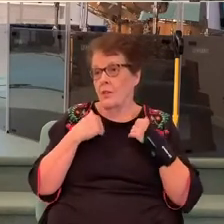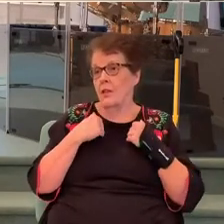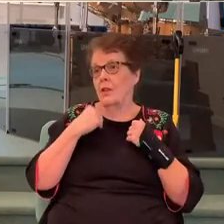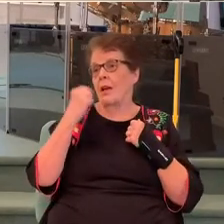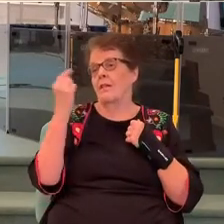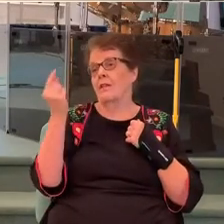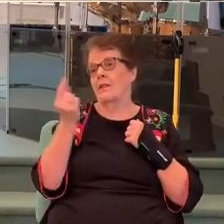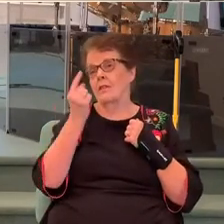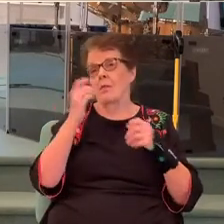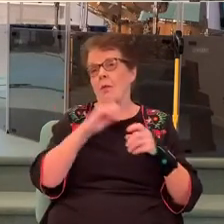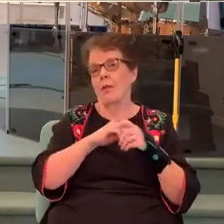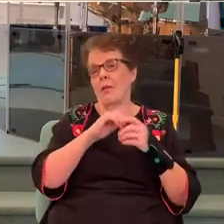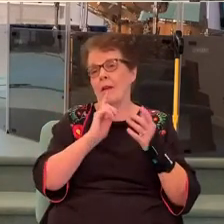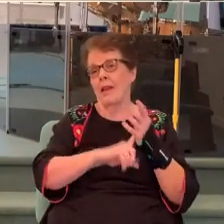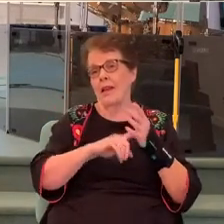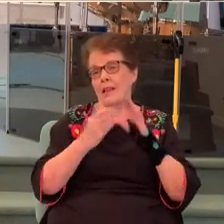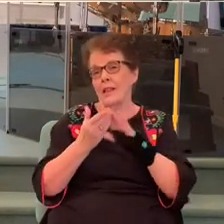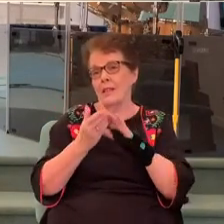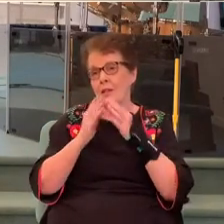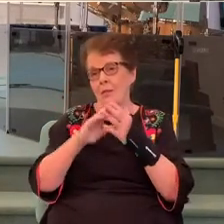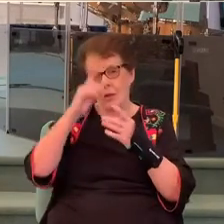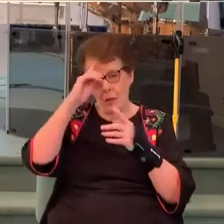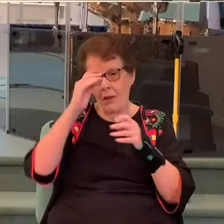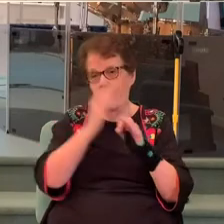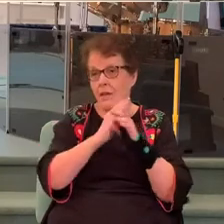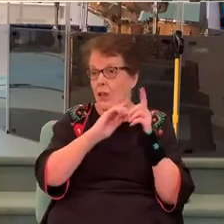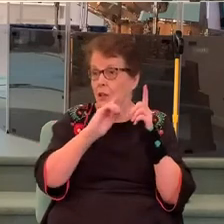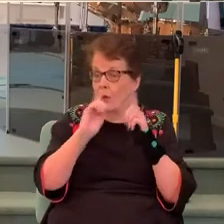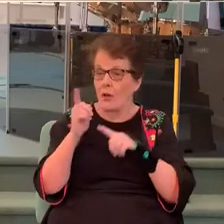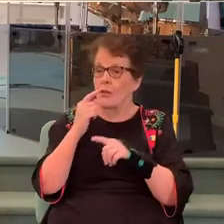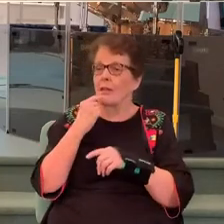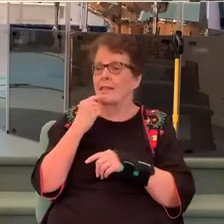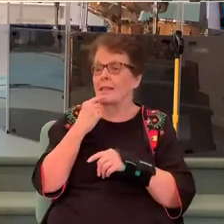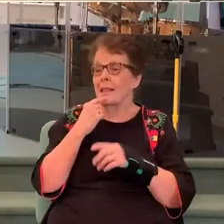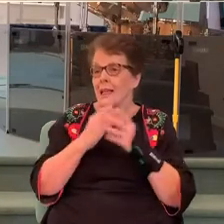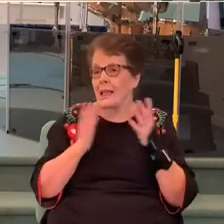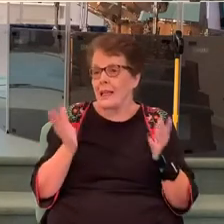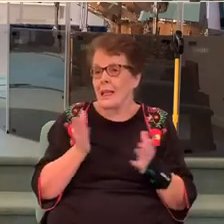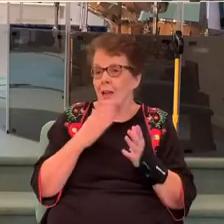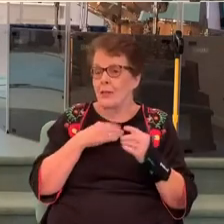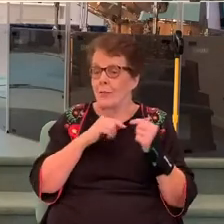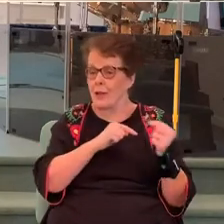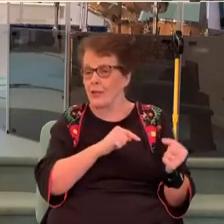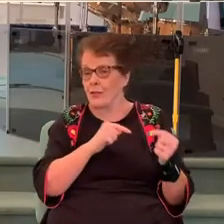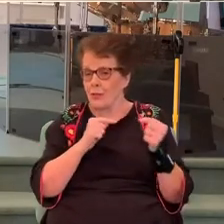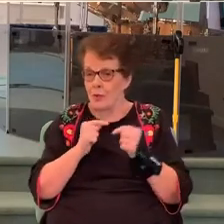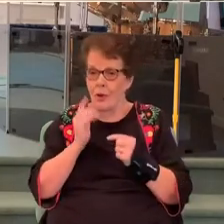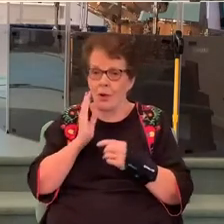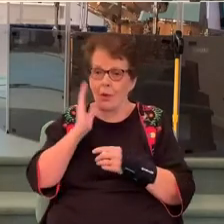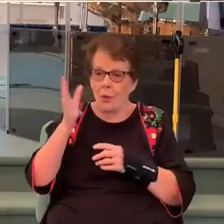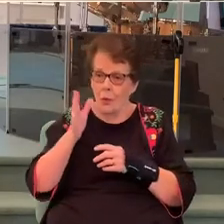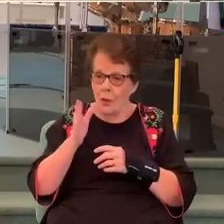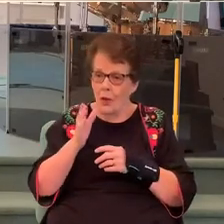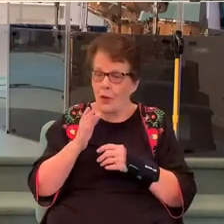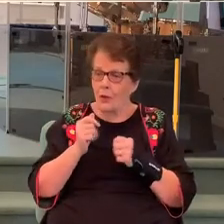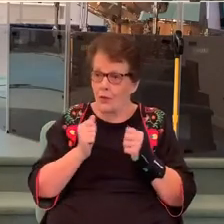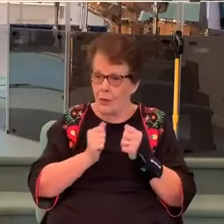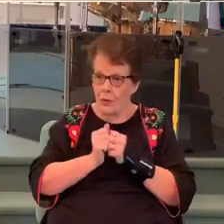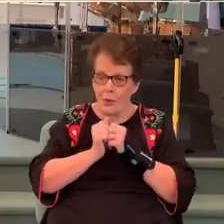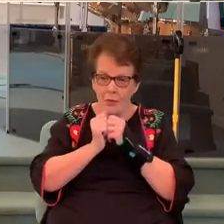else in this community of faith that you can go to and say, here's my struggle. Will you journey through this with